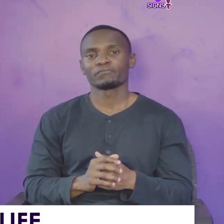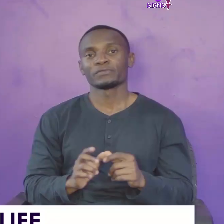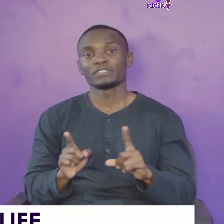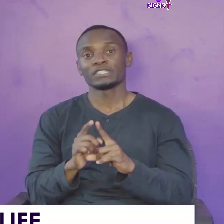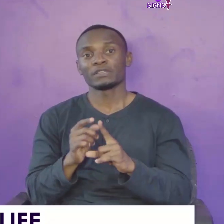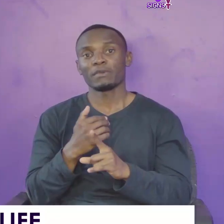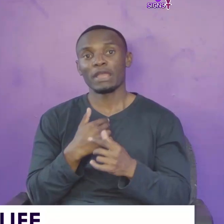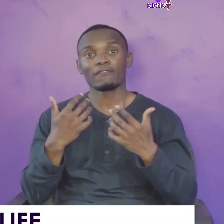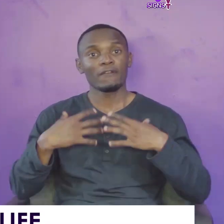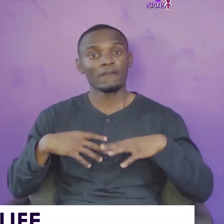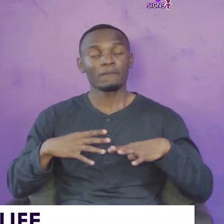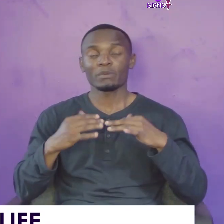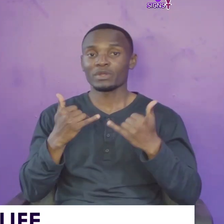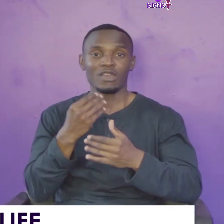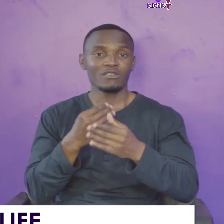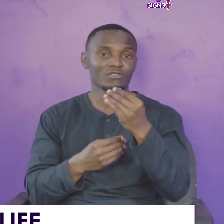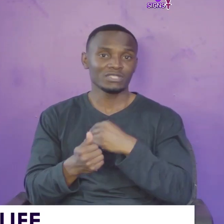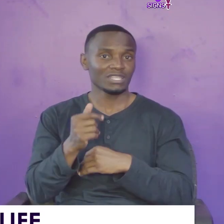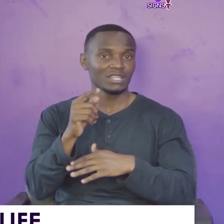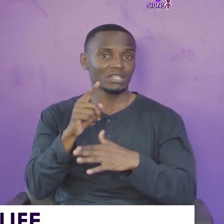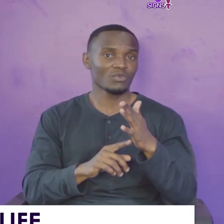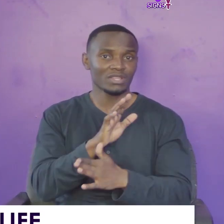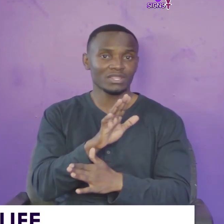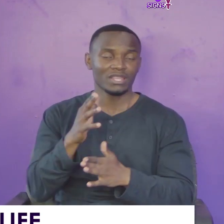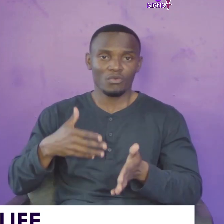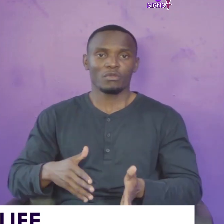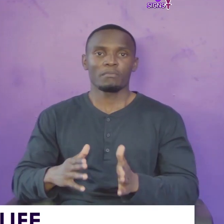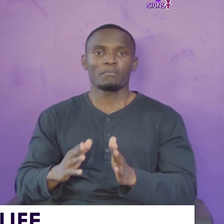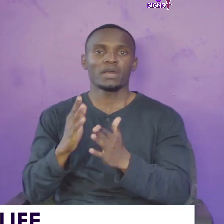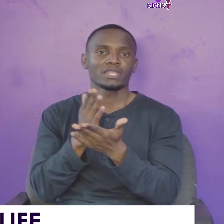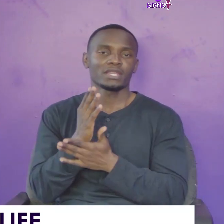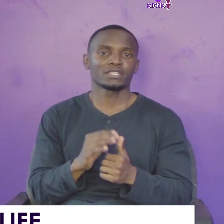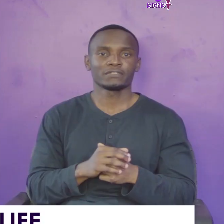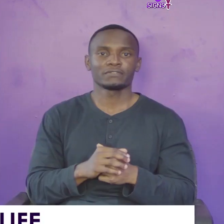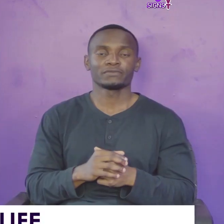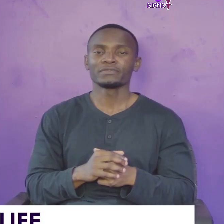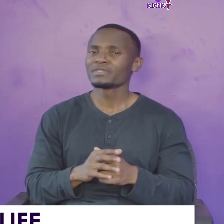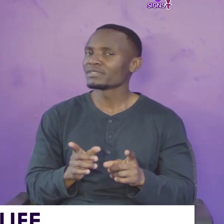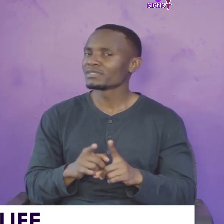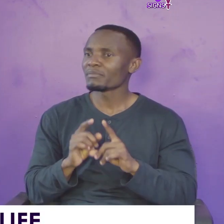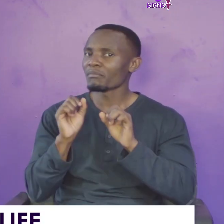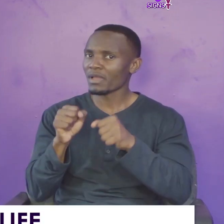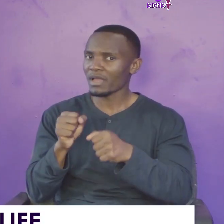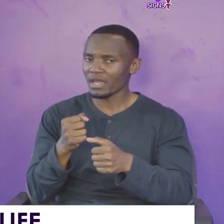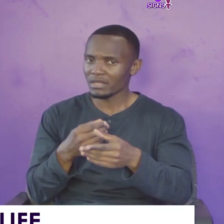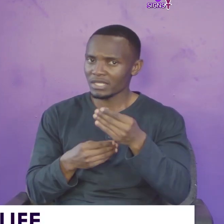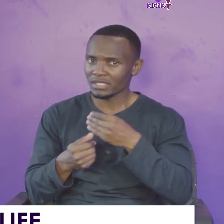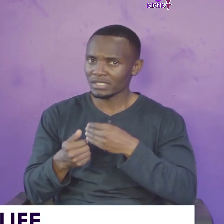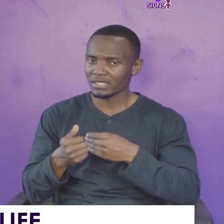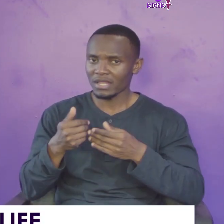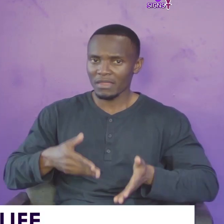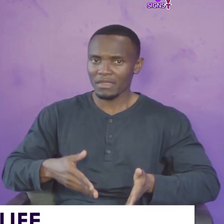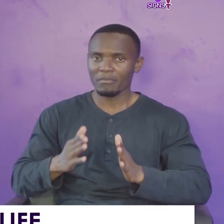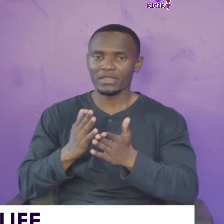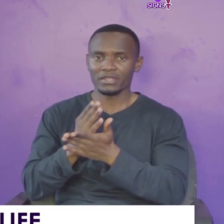selling their birthrights Yes. by unethical conduct. True. You can actually sell the birthright of your family, of